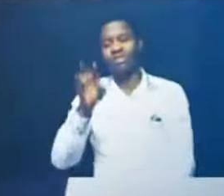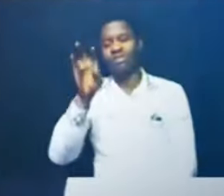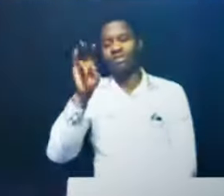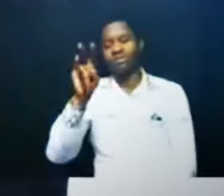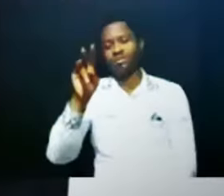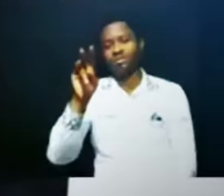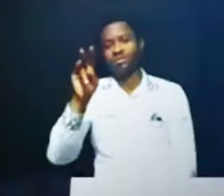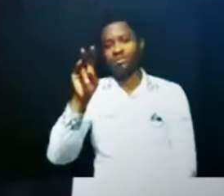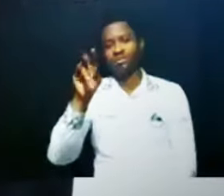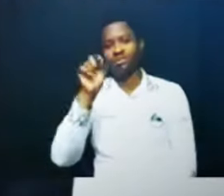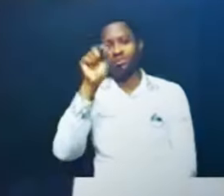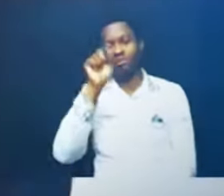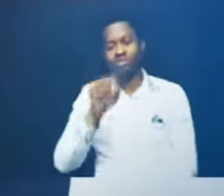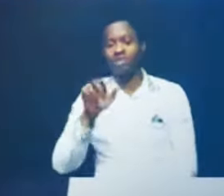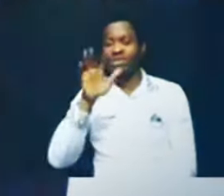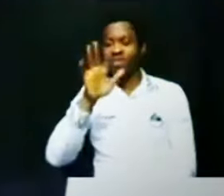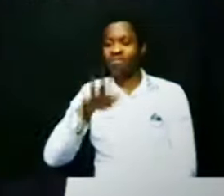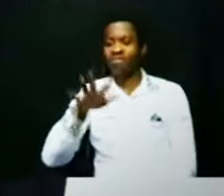17. From